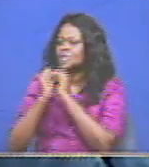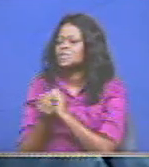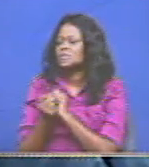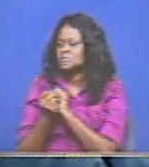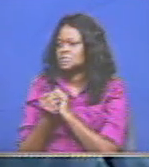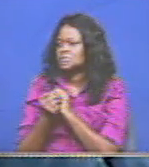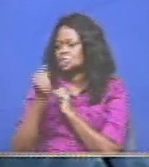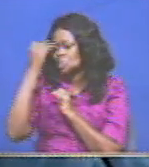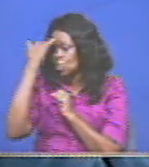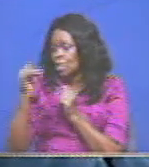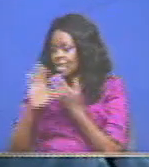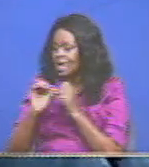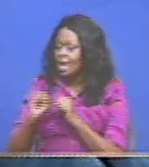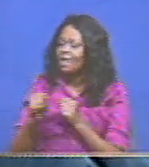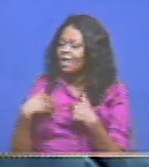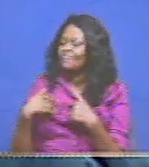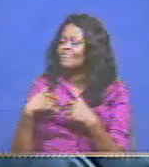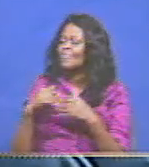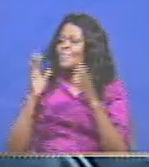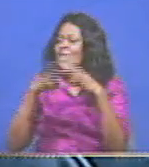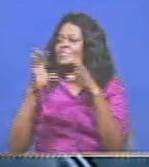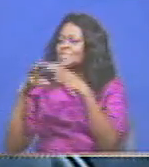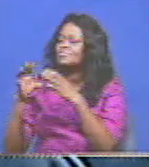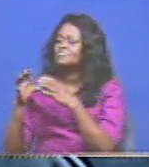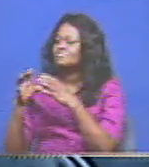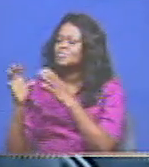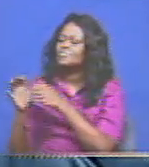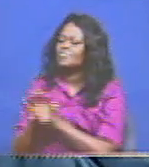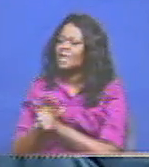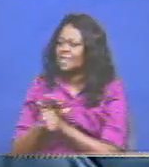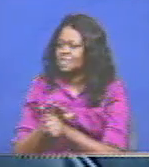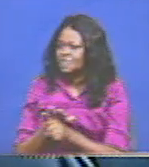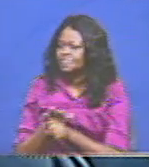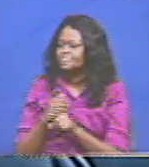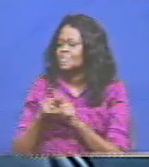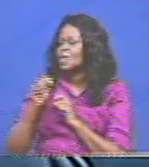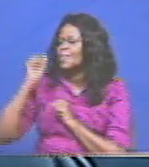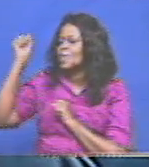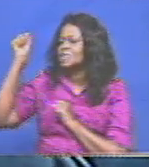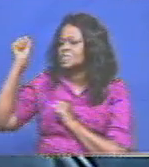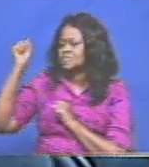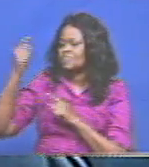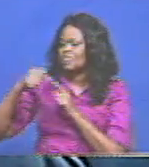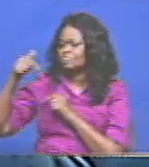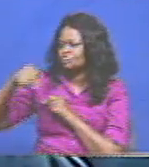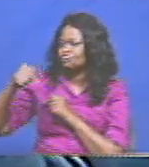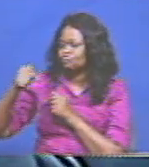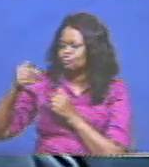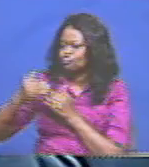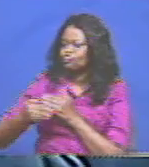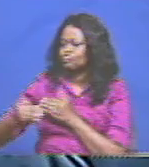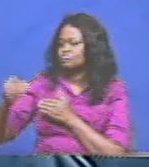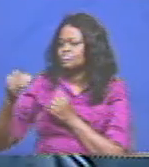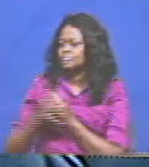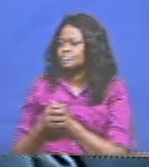a multi-party country. Yes. And I would say that, in fact, politics from that point, as Martin has alluded very